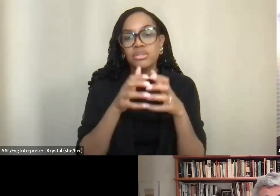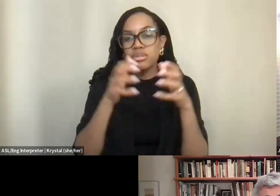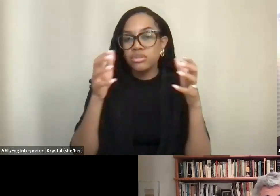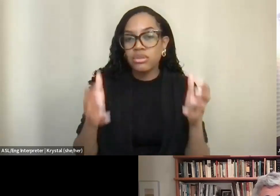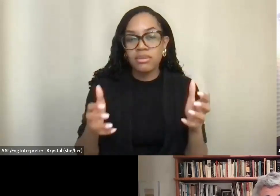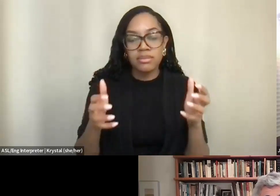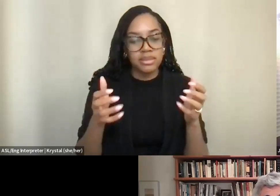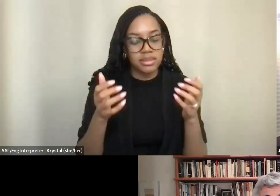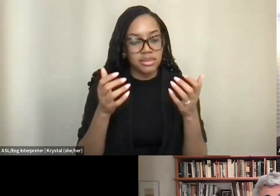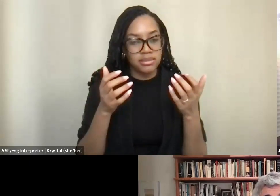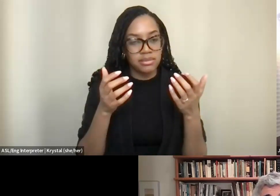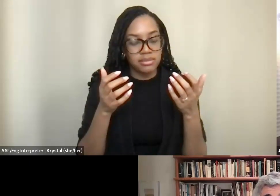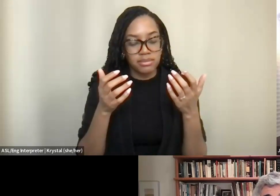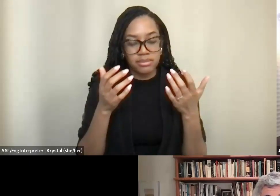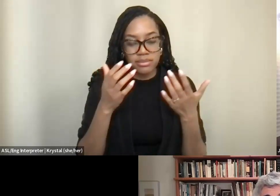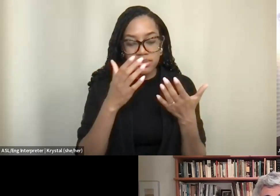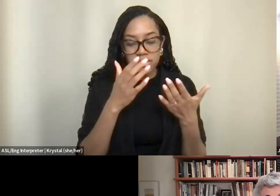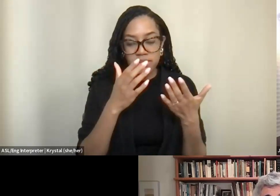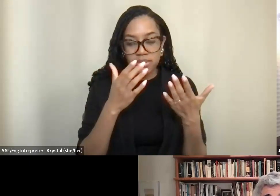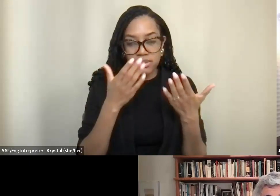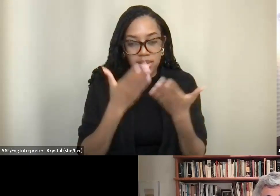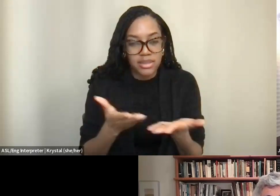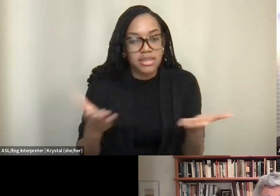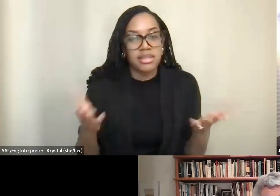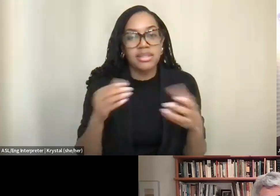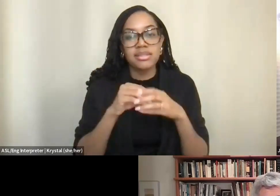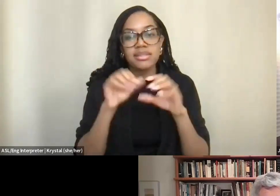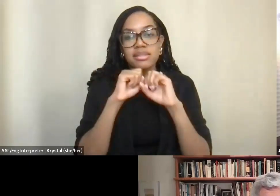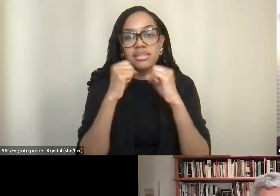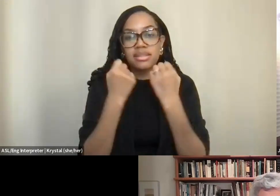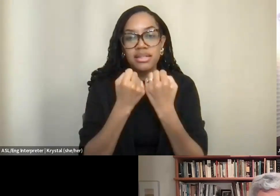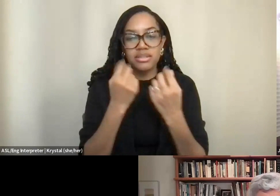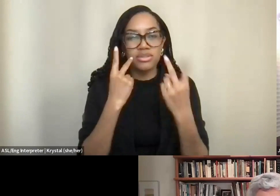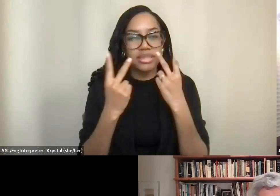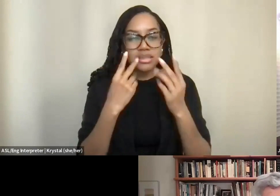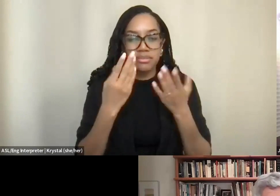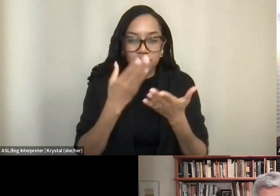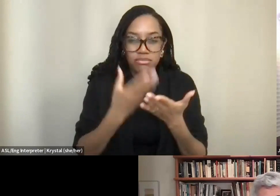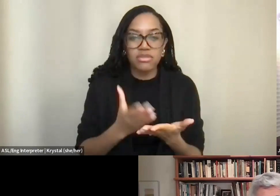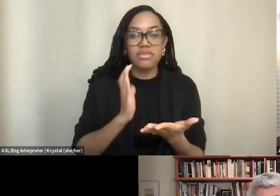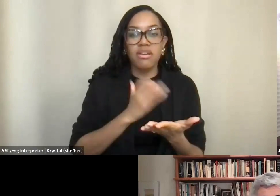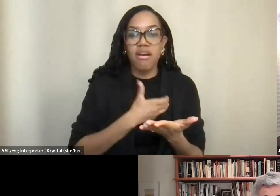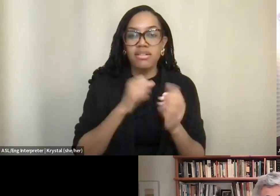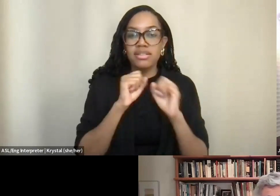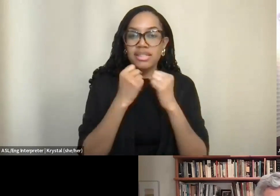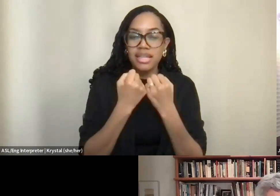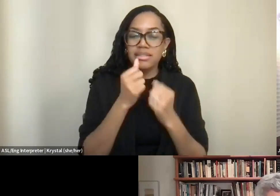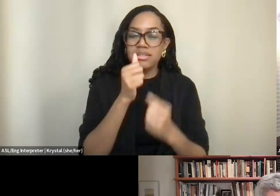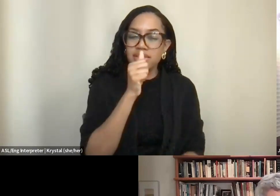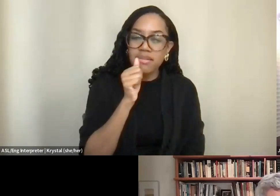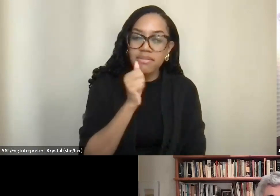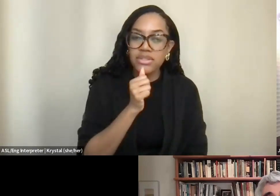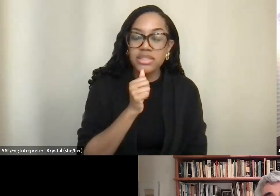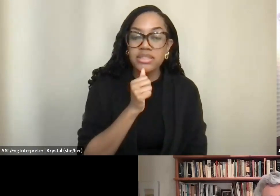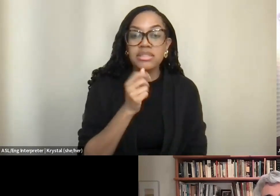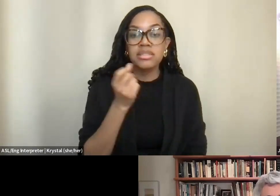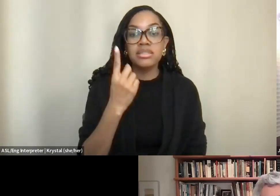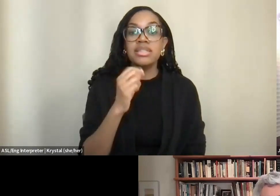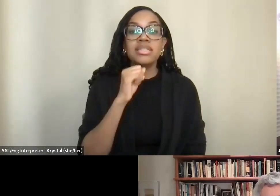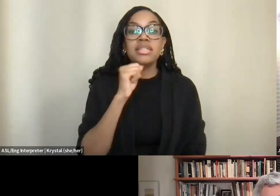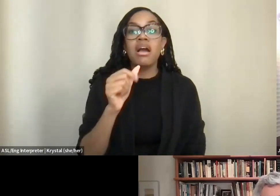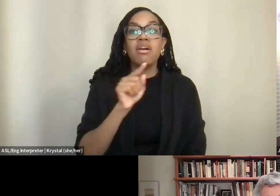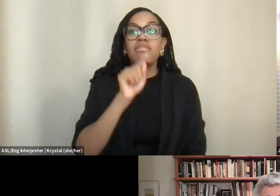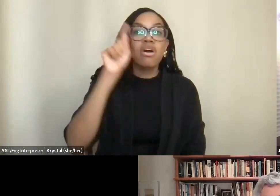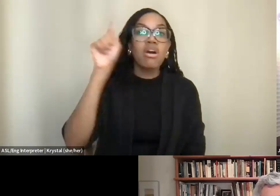countless aspects of how our society is suffering, not only as something happening far away, but